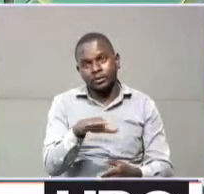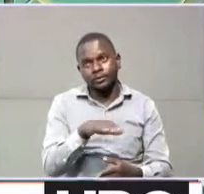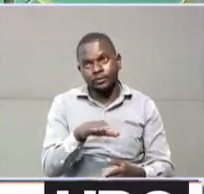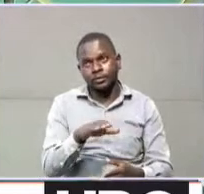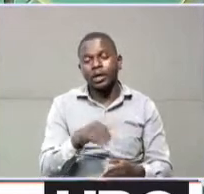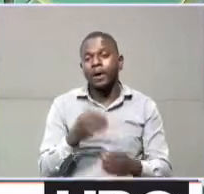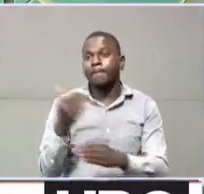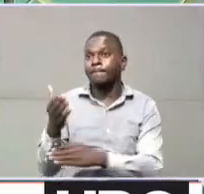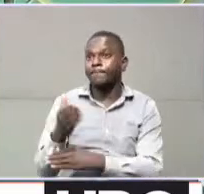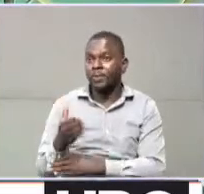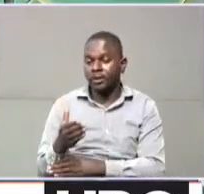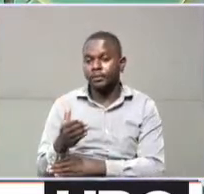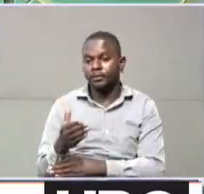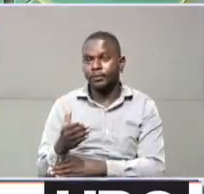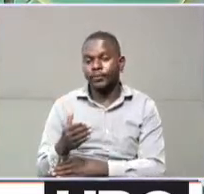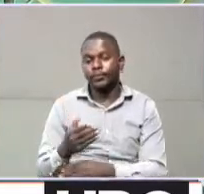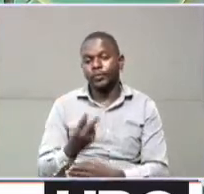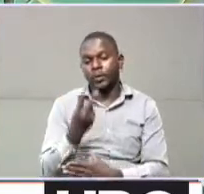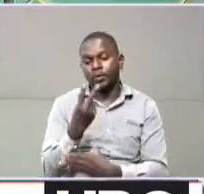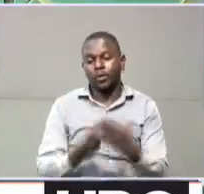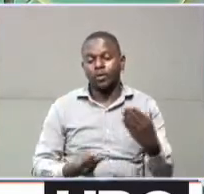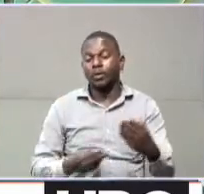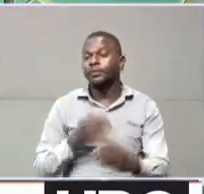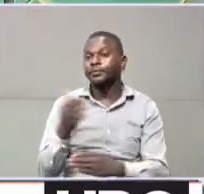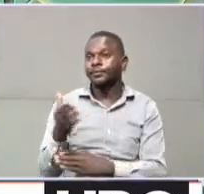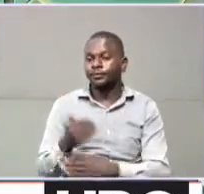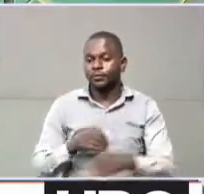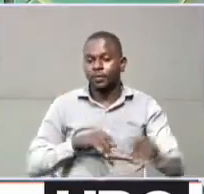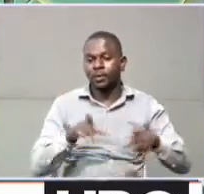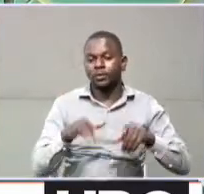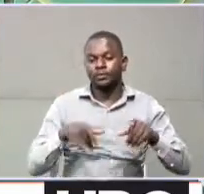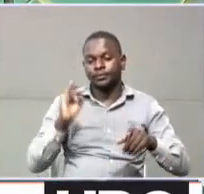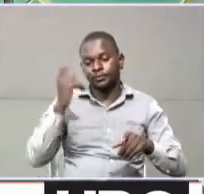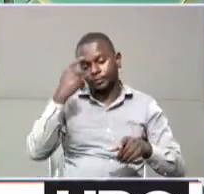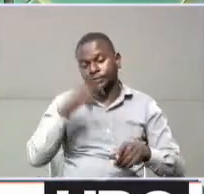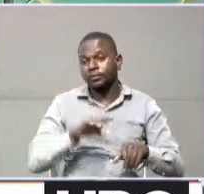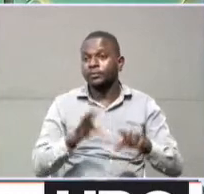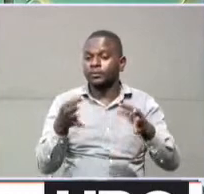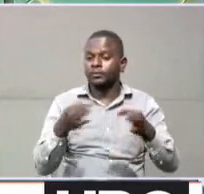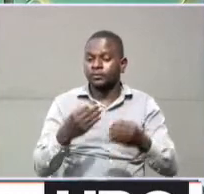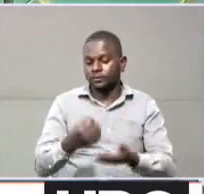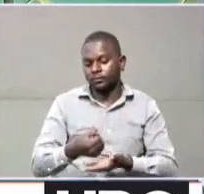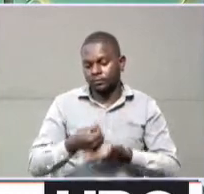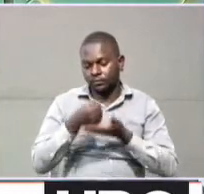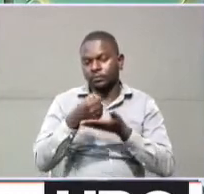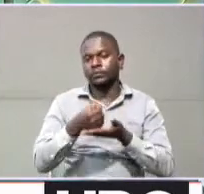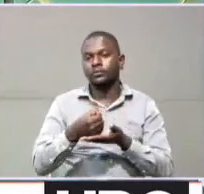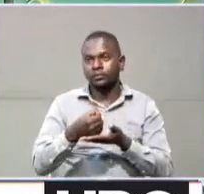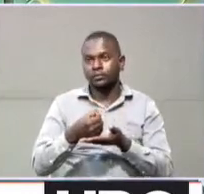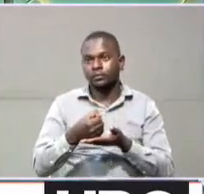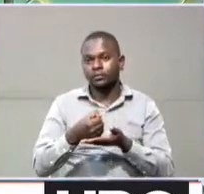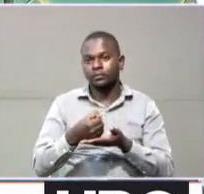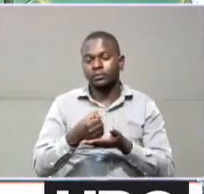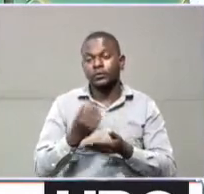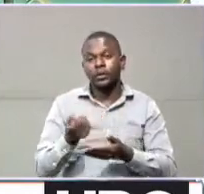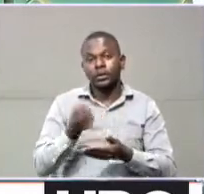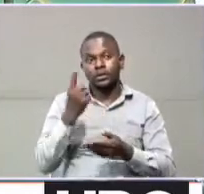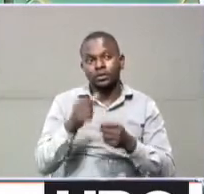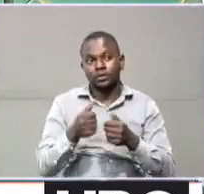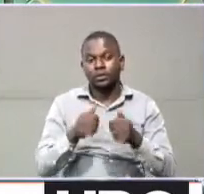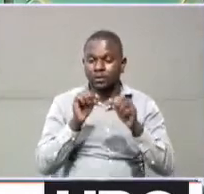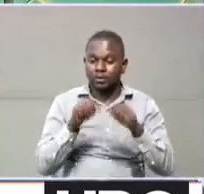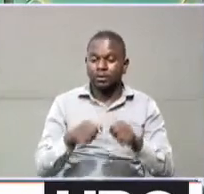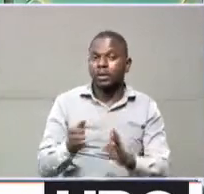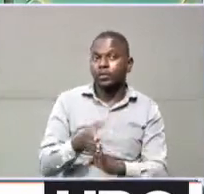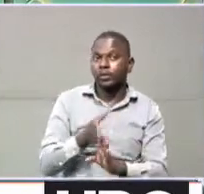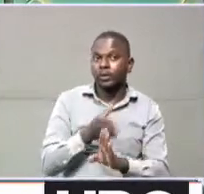the ministry of the two ministries of local government and finance should help us uh to understand so that we can